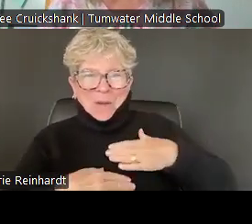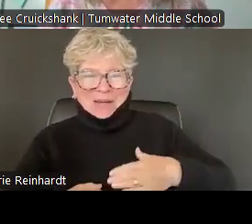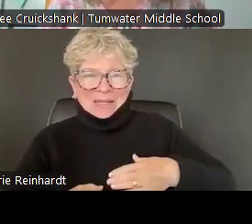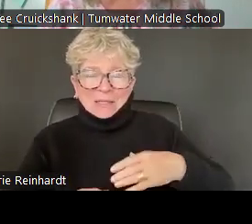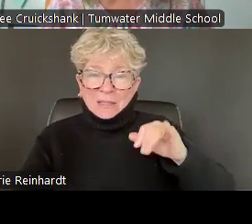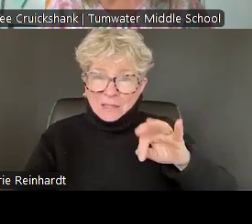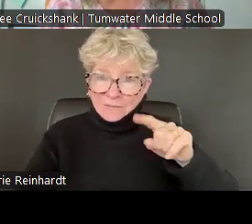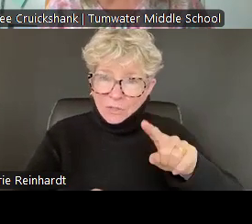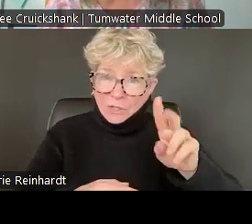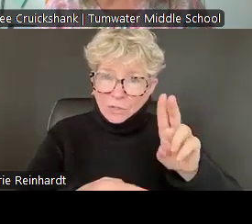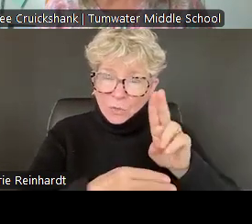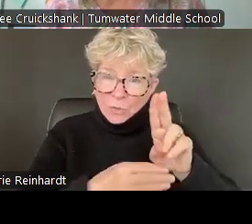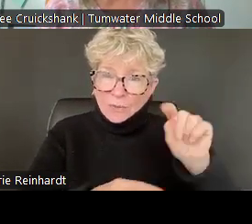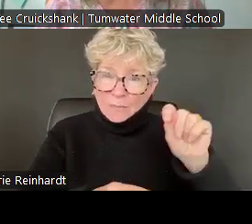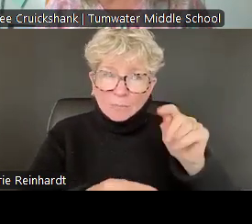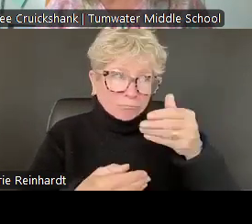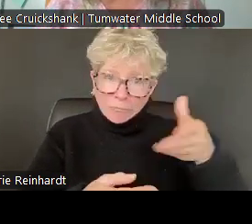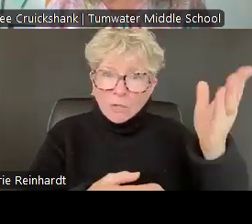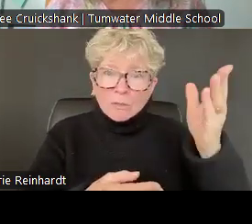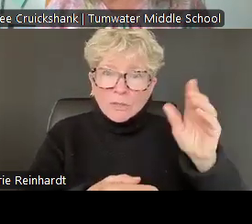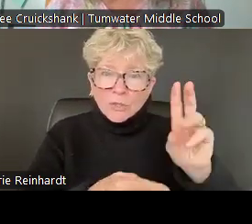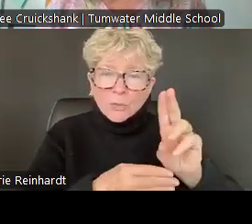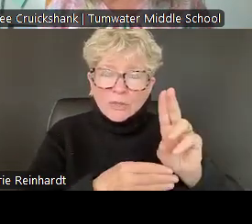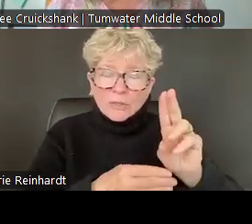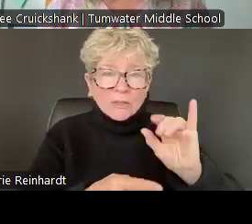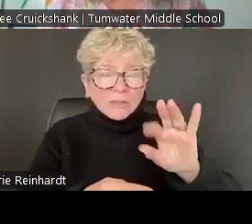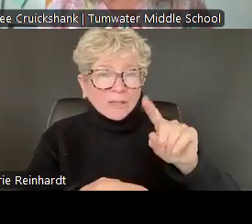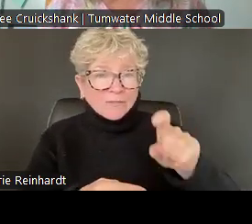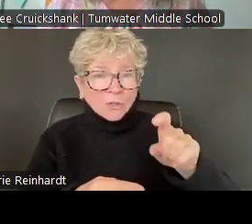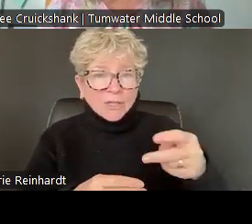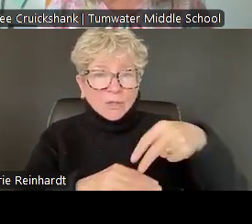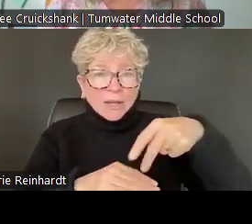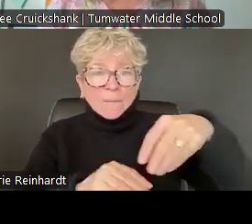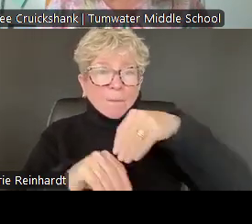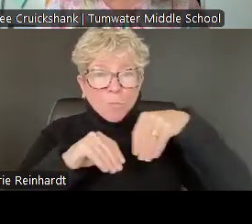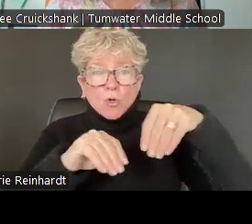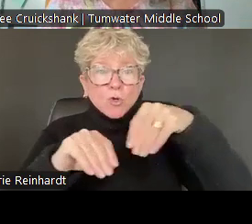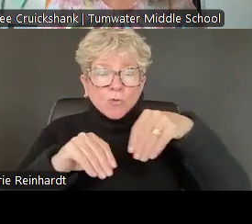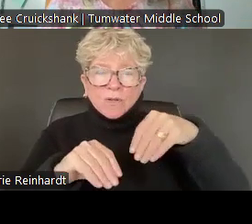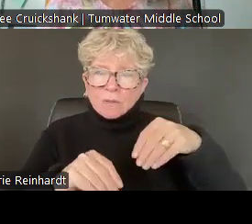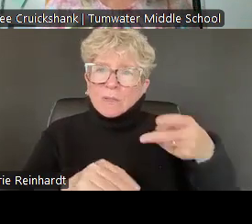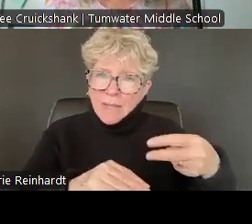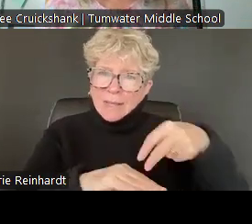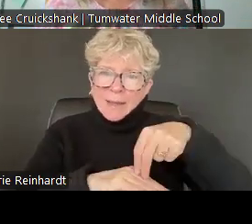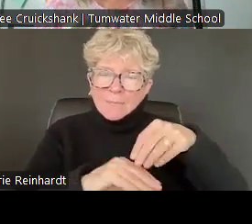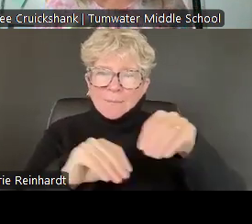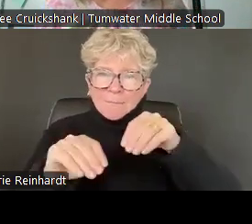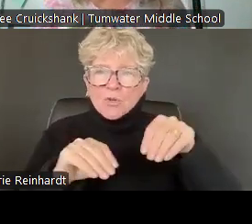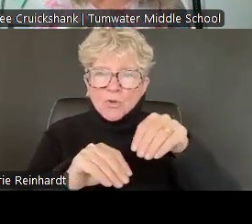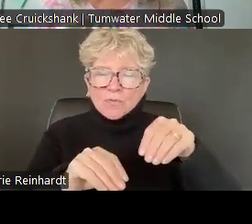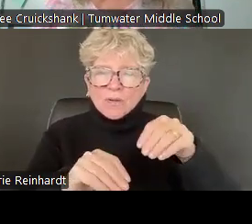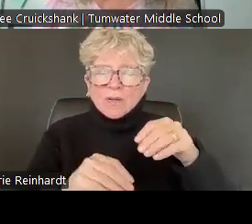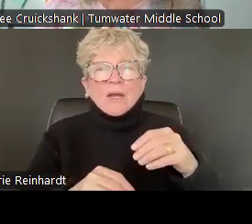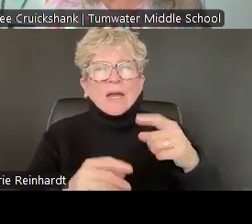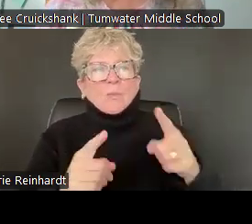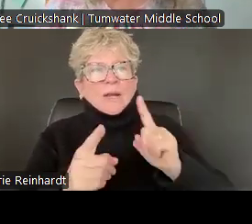use the bathroom, use the bathroom. If you need to get up and move, get up and move. And when I've talked to people, sometimes they'll